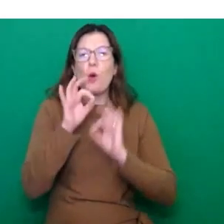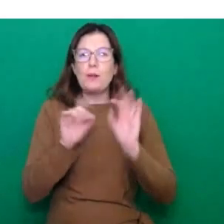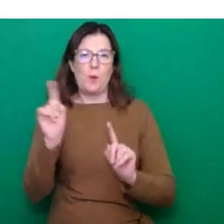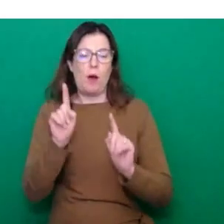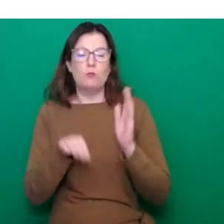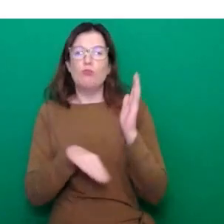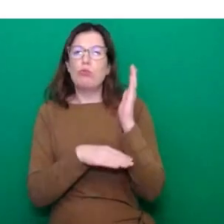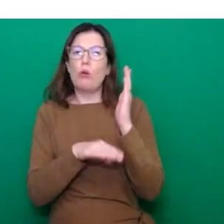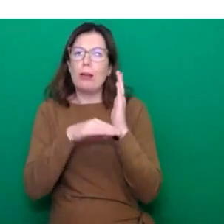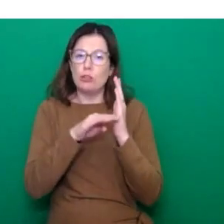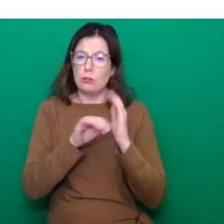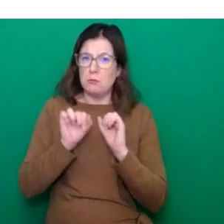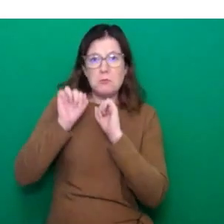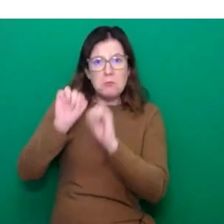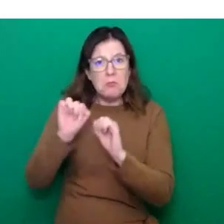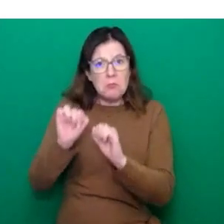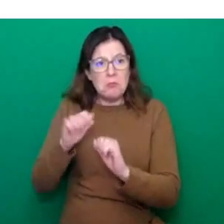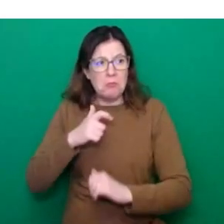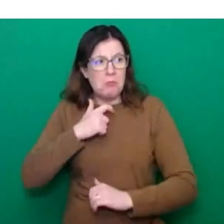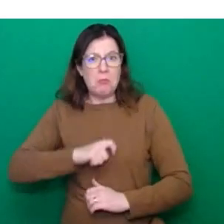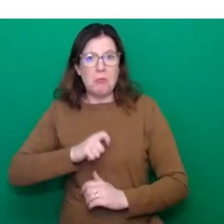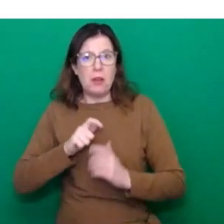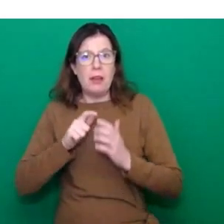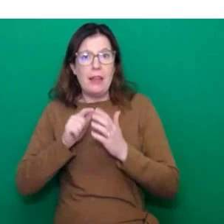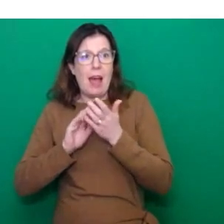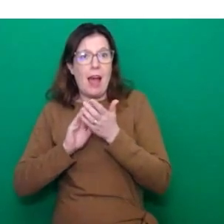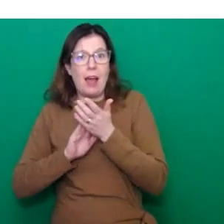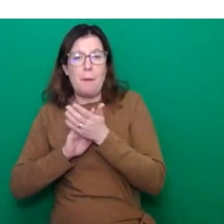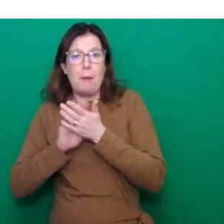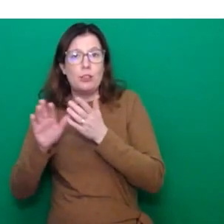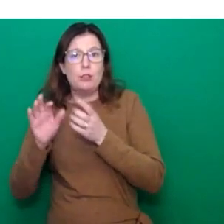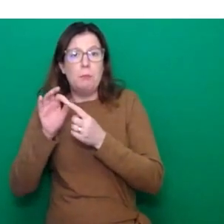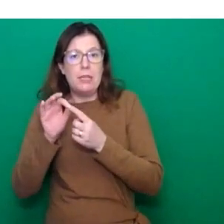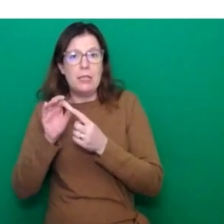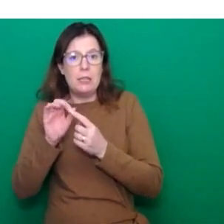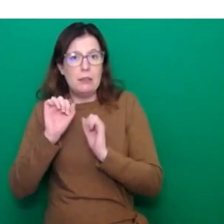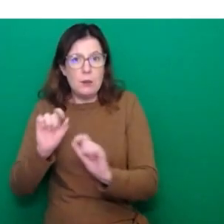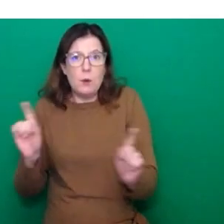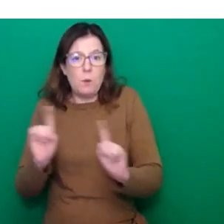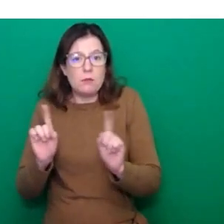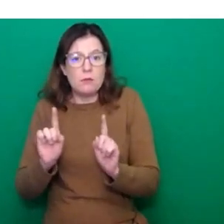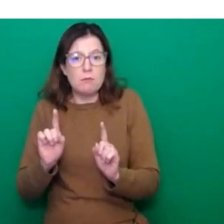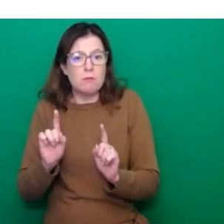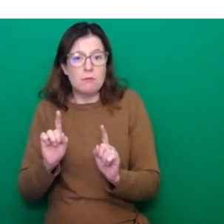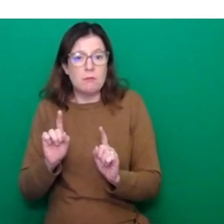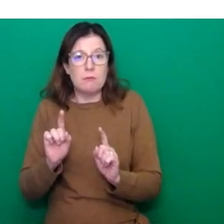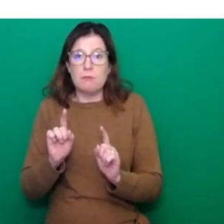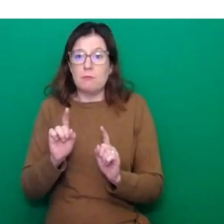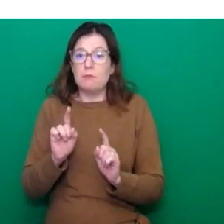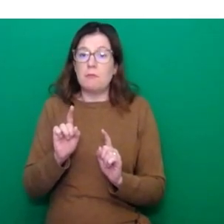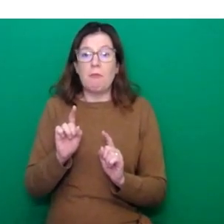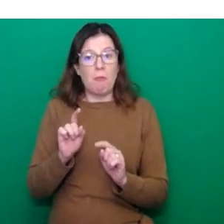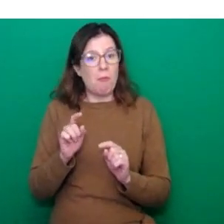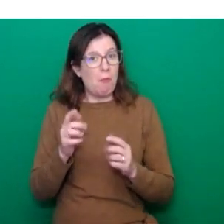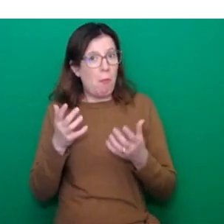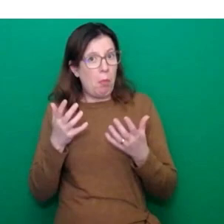What is the career progression like as an EMHP? Now I know that's a moving thing at the